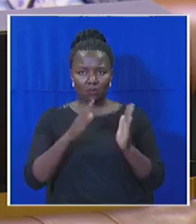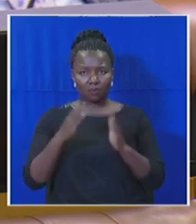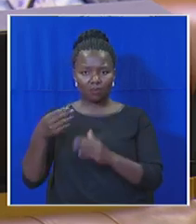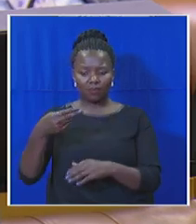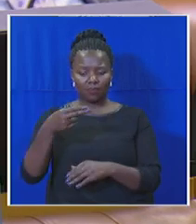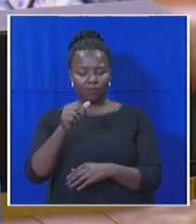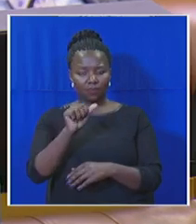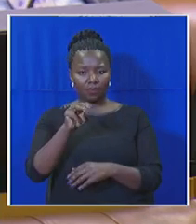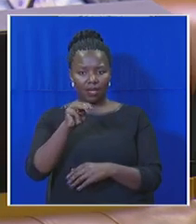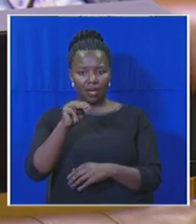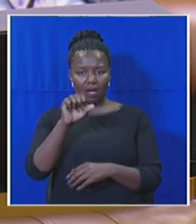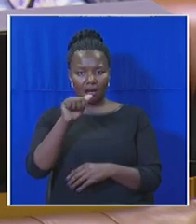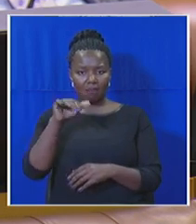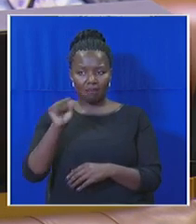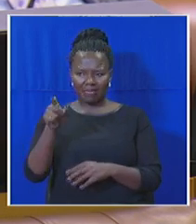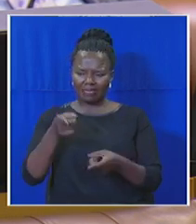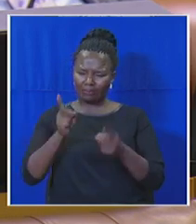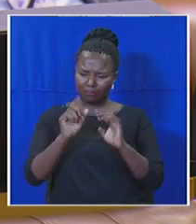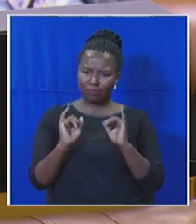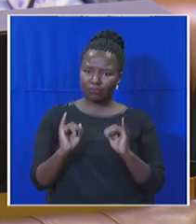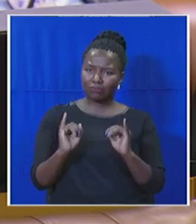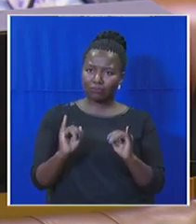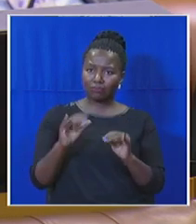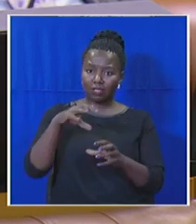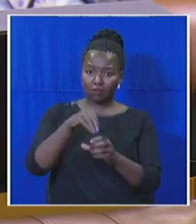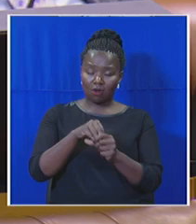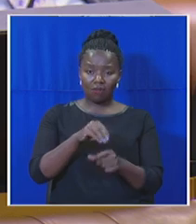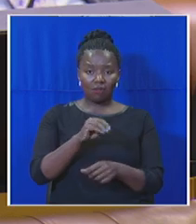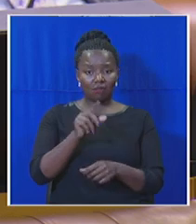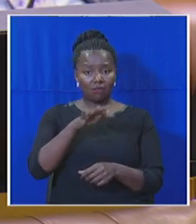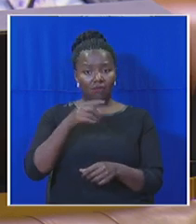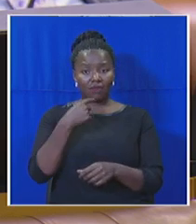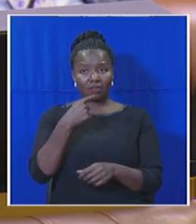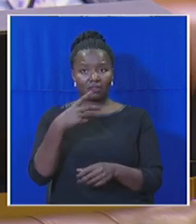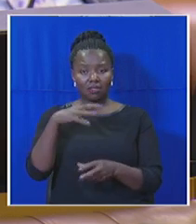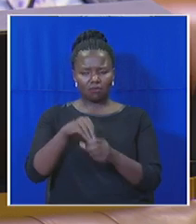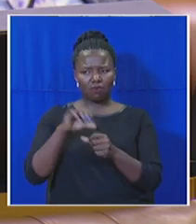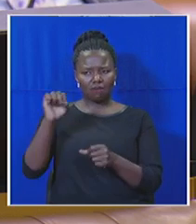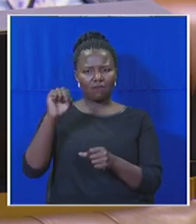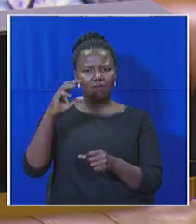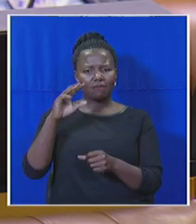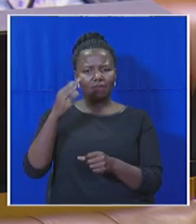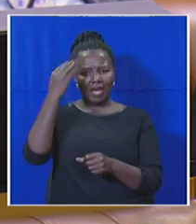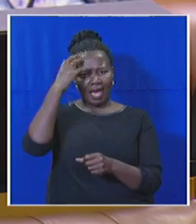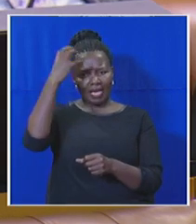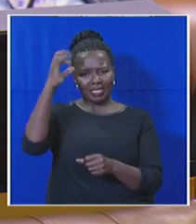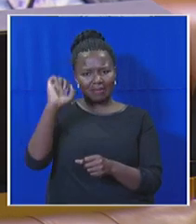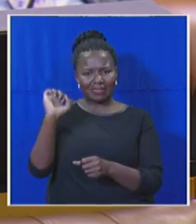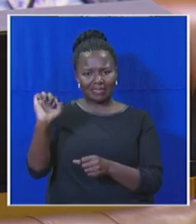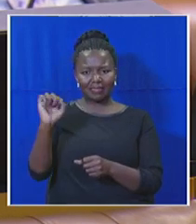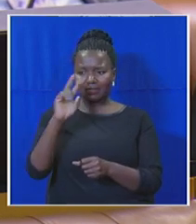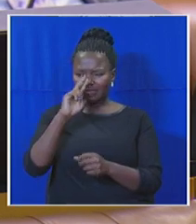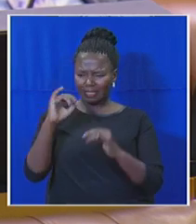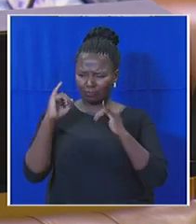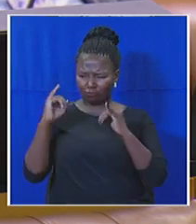Islamist extremist movement committed to extending the global Islamic caliphate through radical violent means